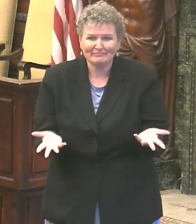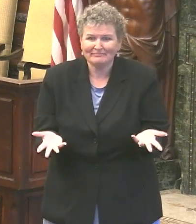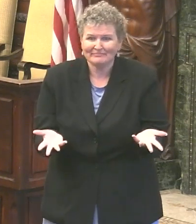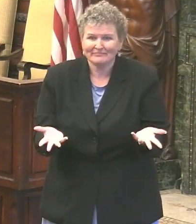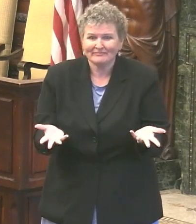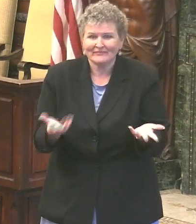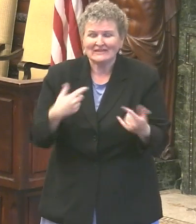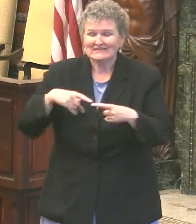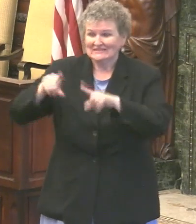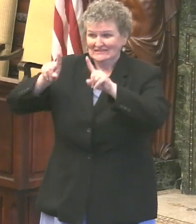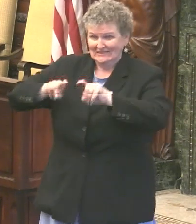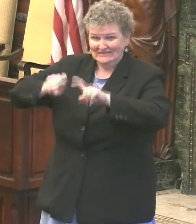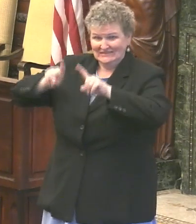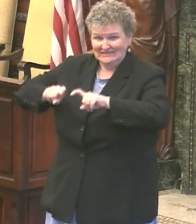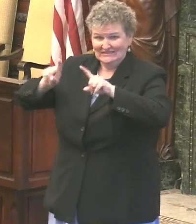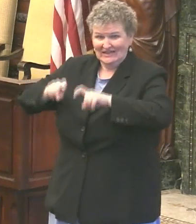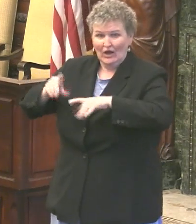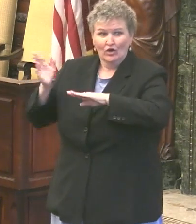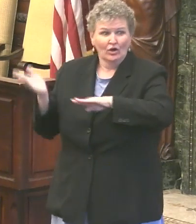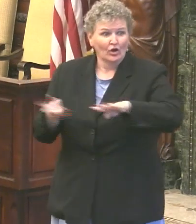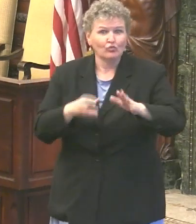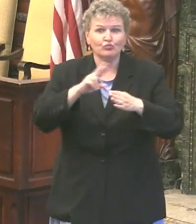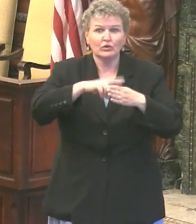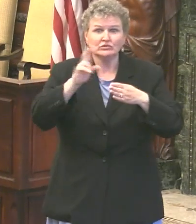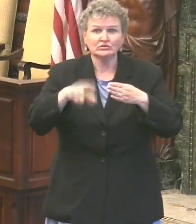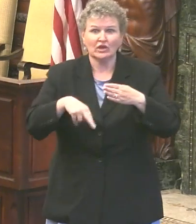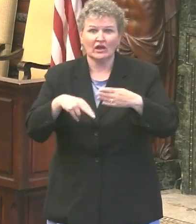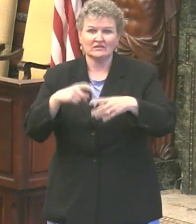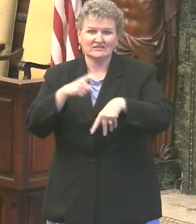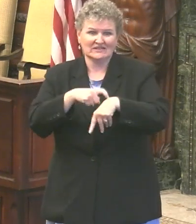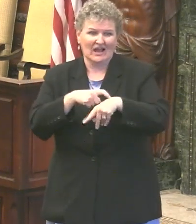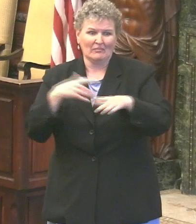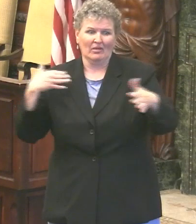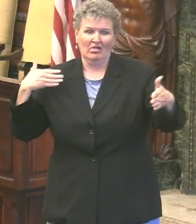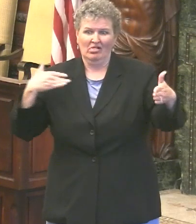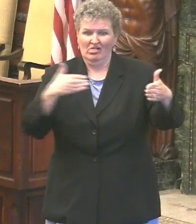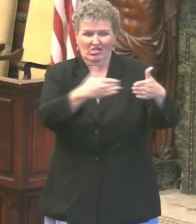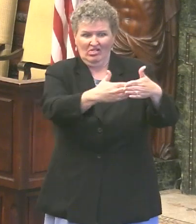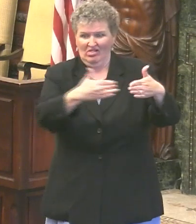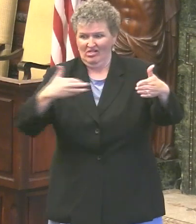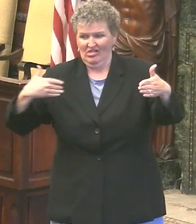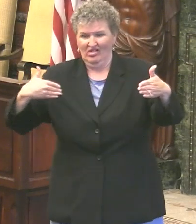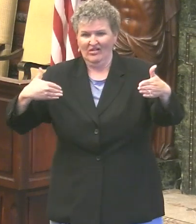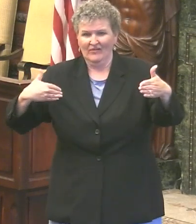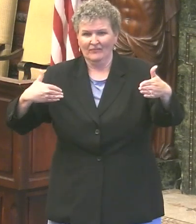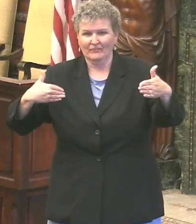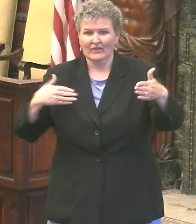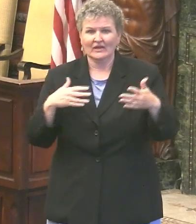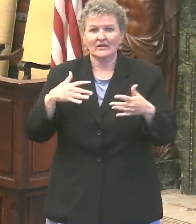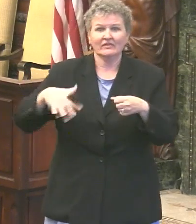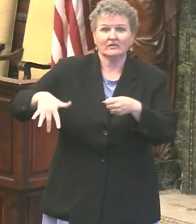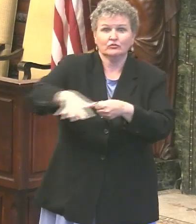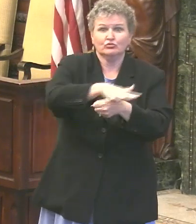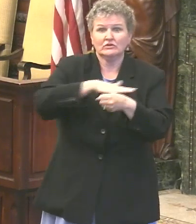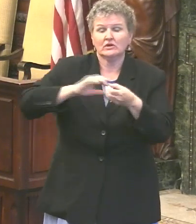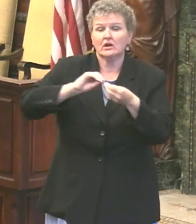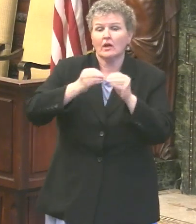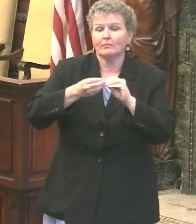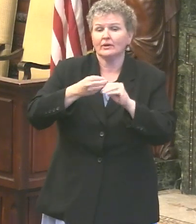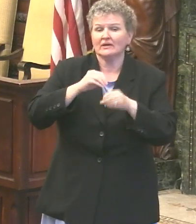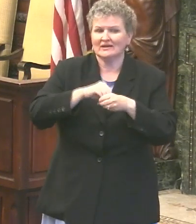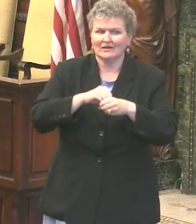hear test results. Now, going back to the epidemic, in the region as a whole, we're seeing case counts rising.